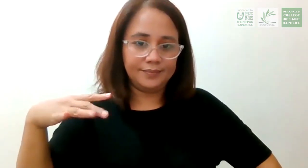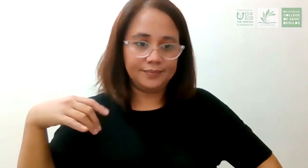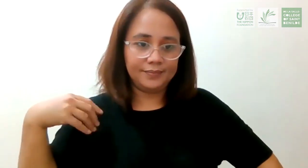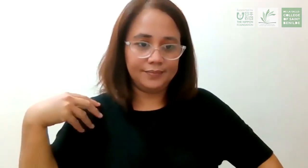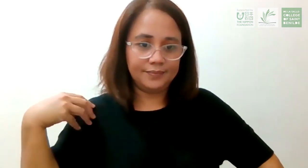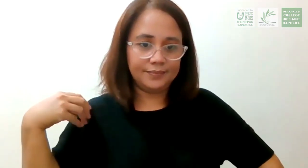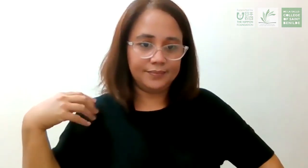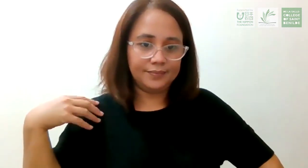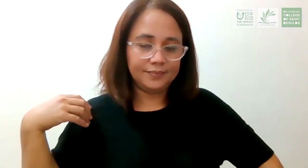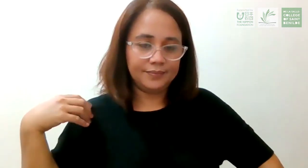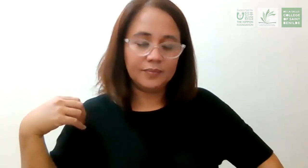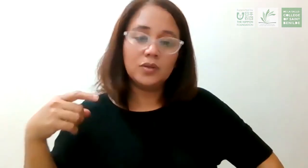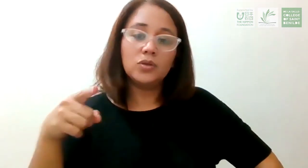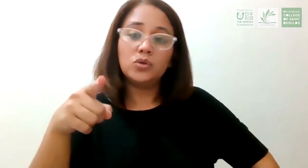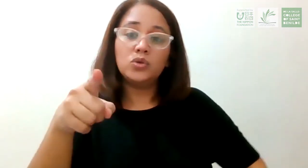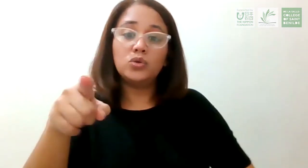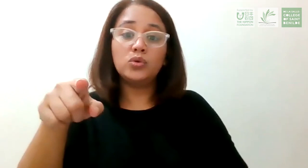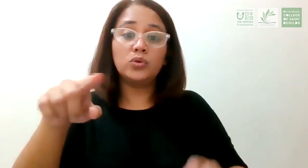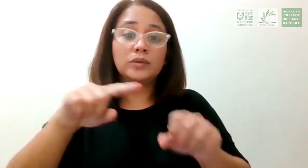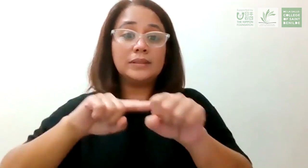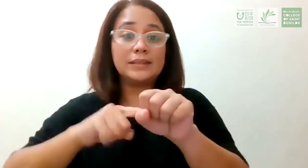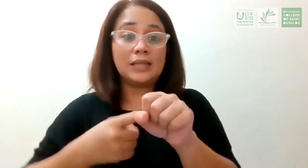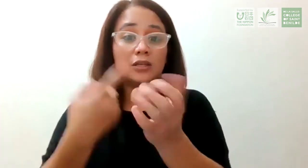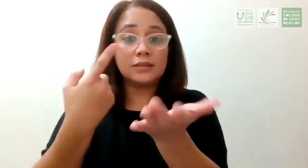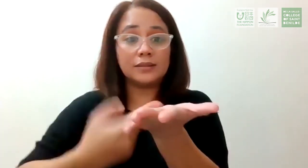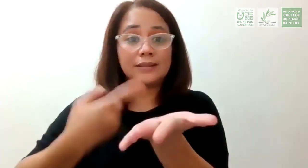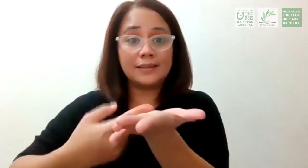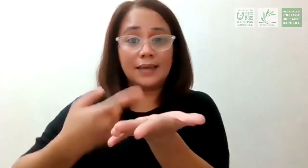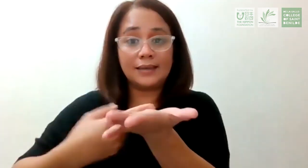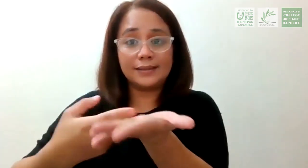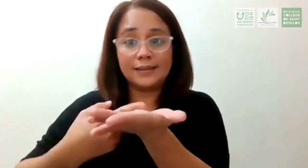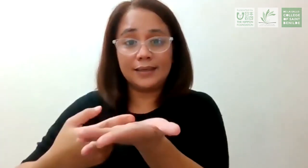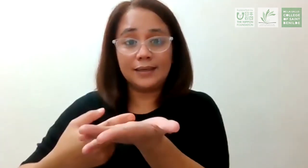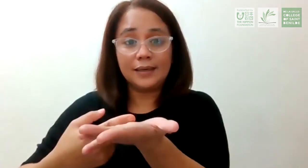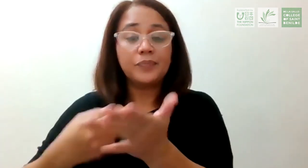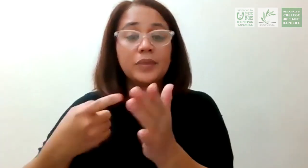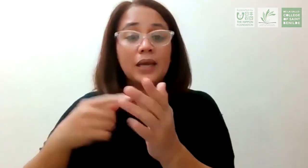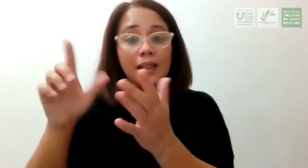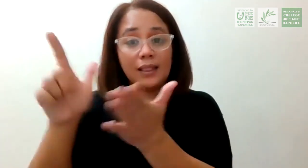you can start discussing lesson 6 when you receive it.